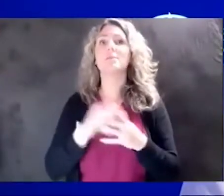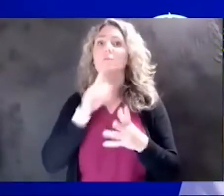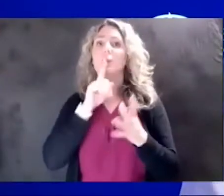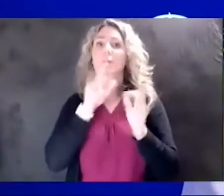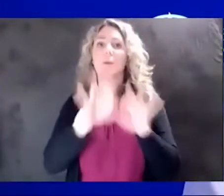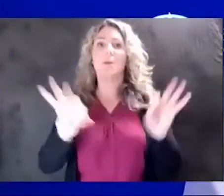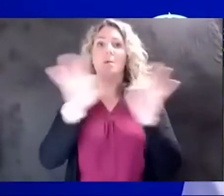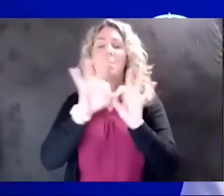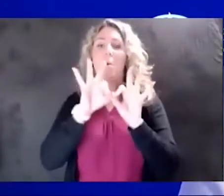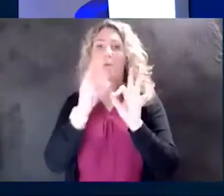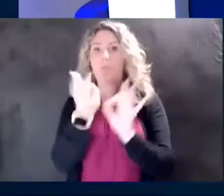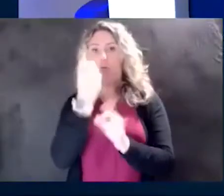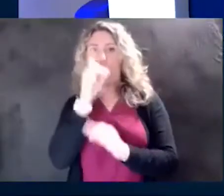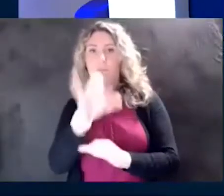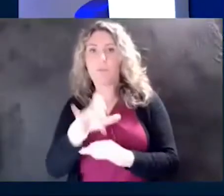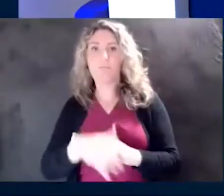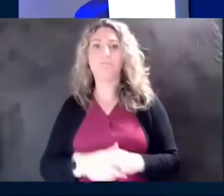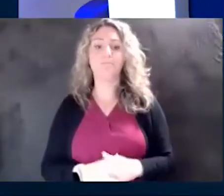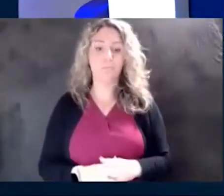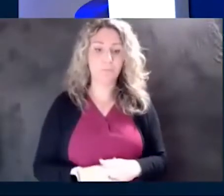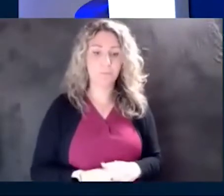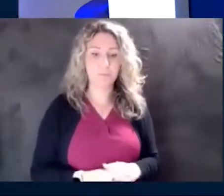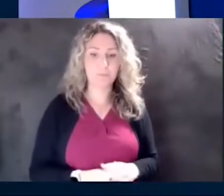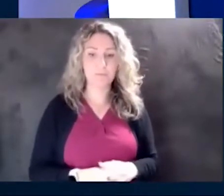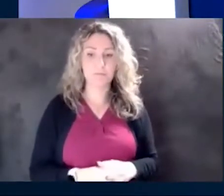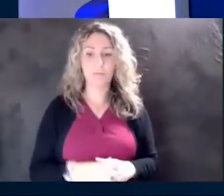understand. Monty says that